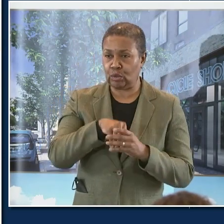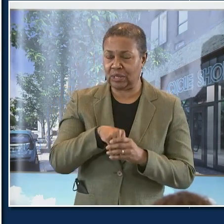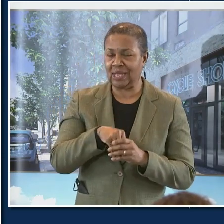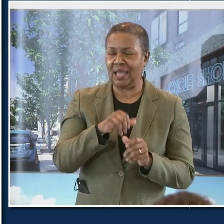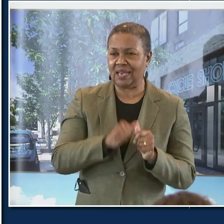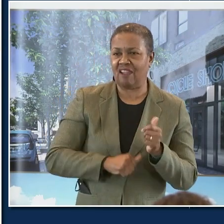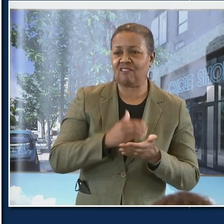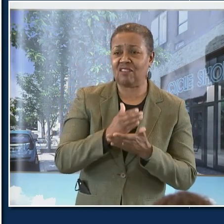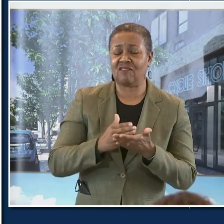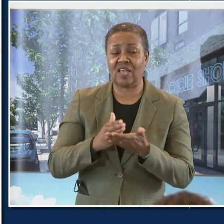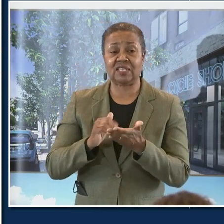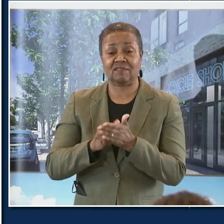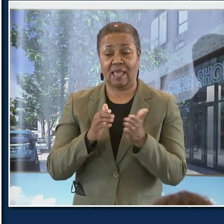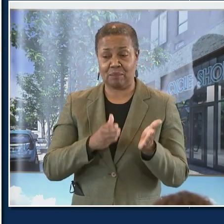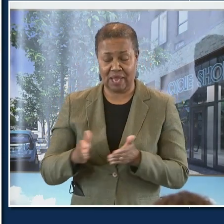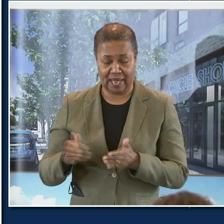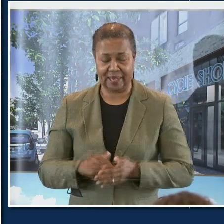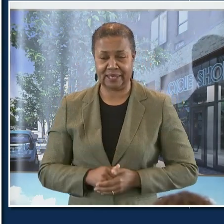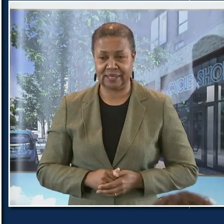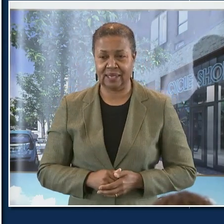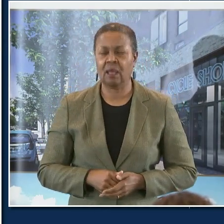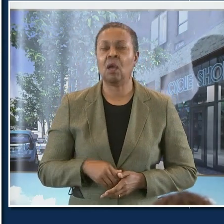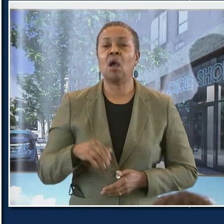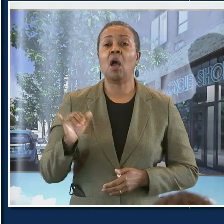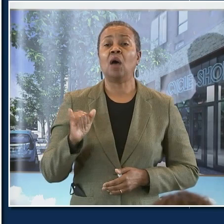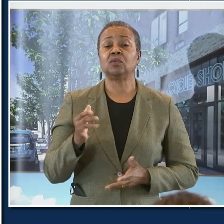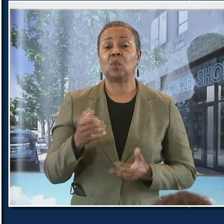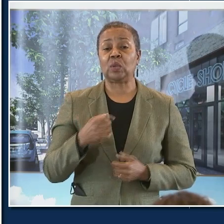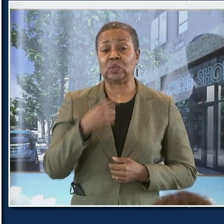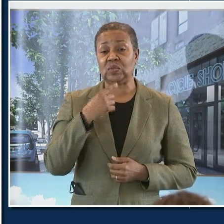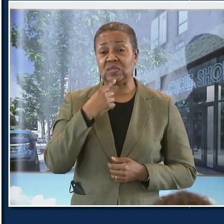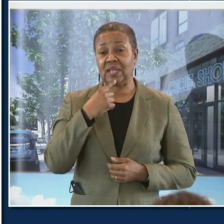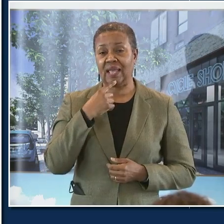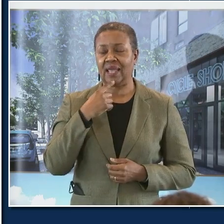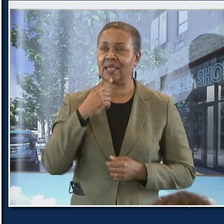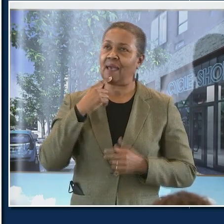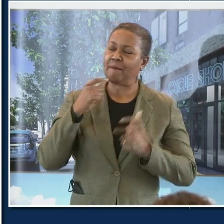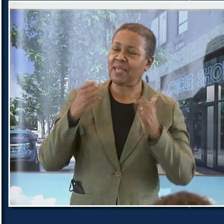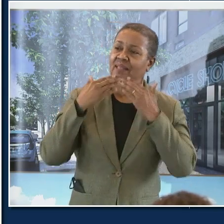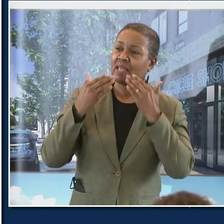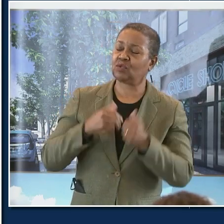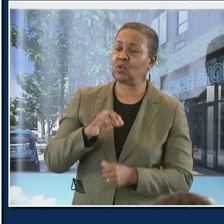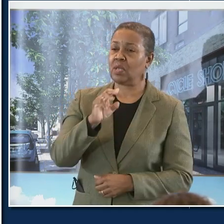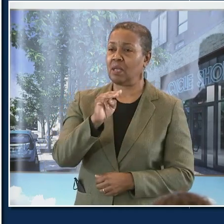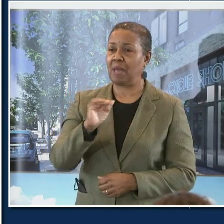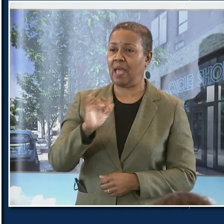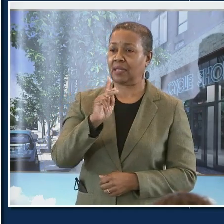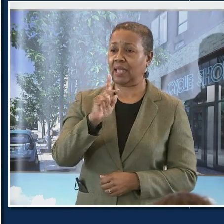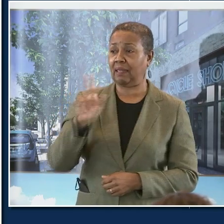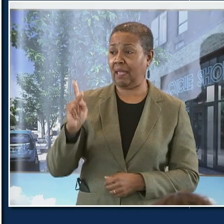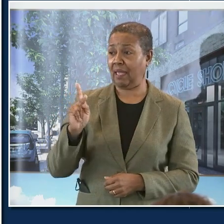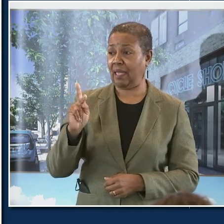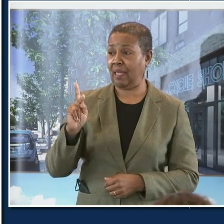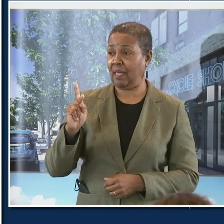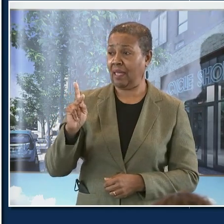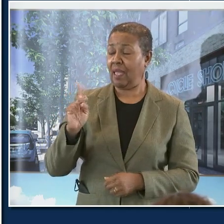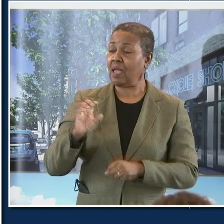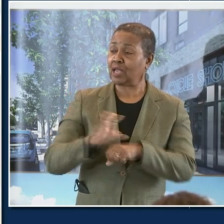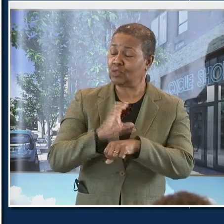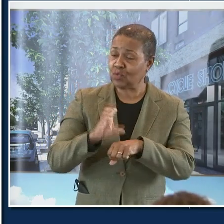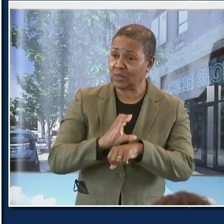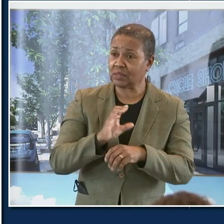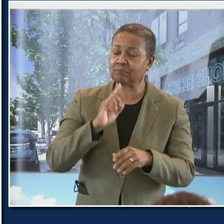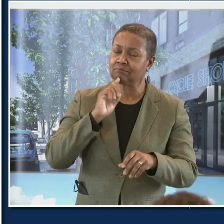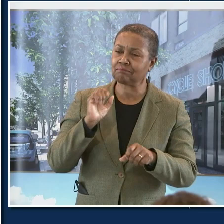every phase of the planning. And also, I would like to say a big thank you to MIKK Construction,